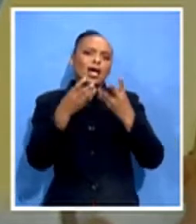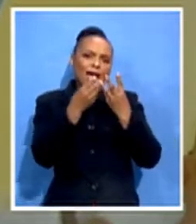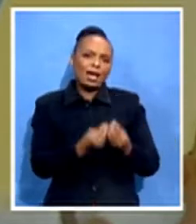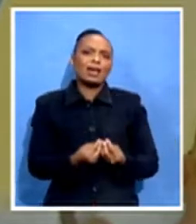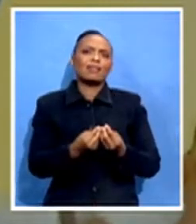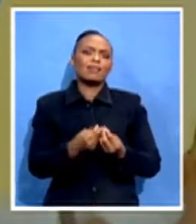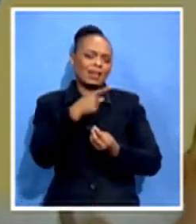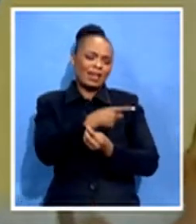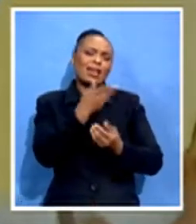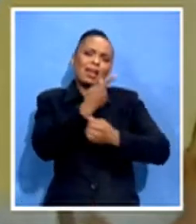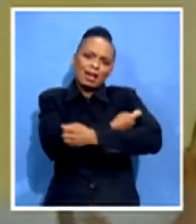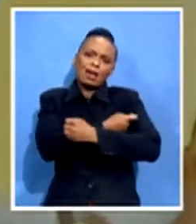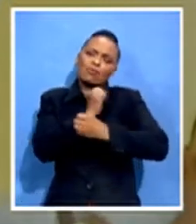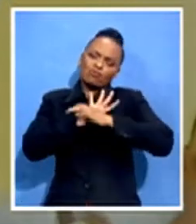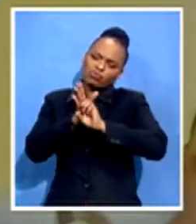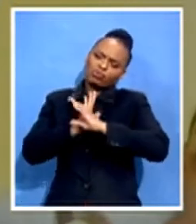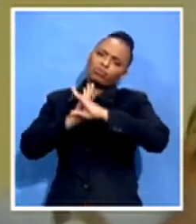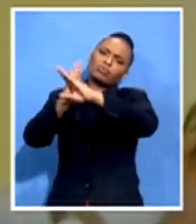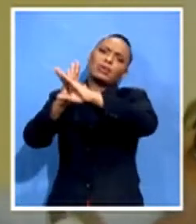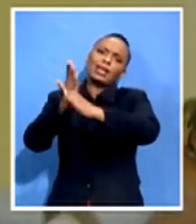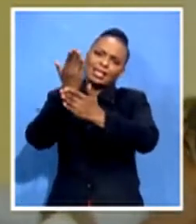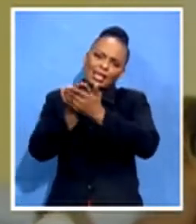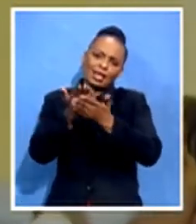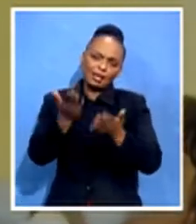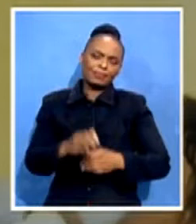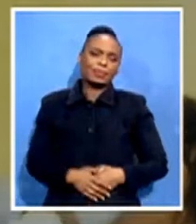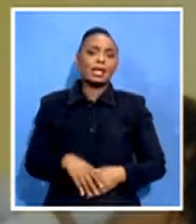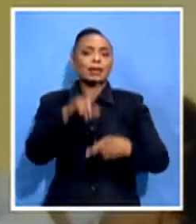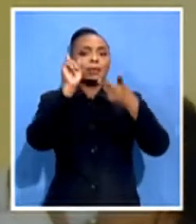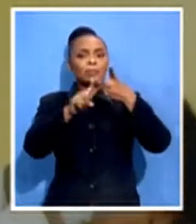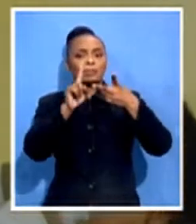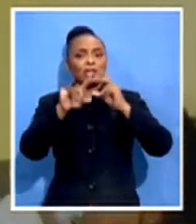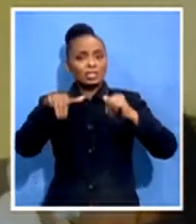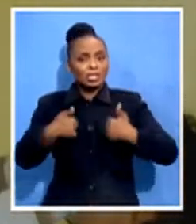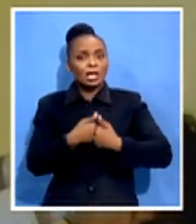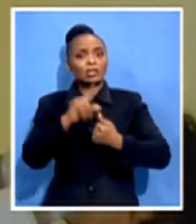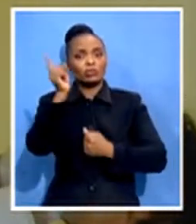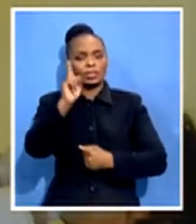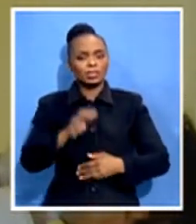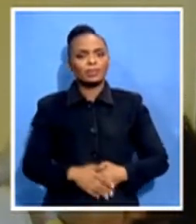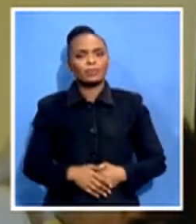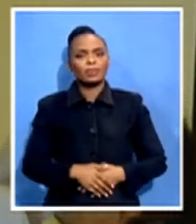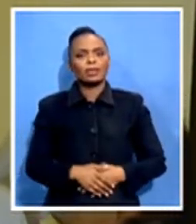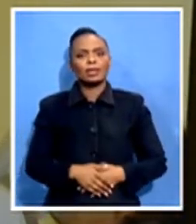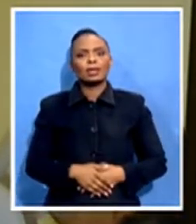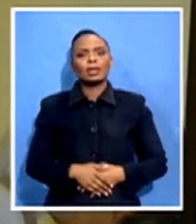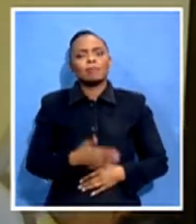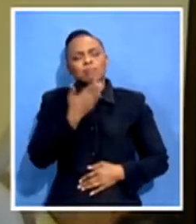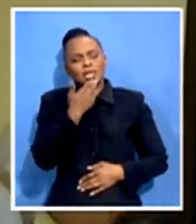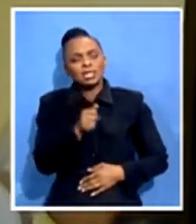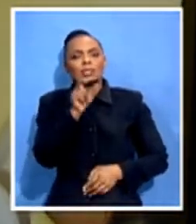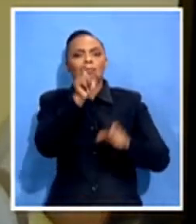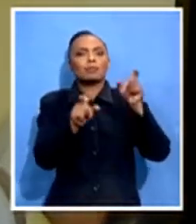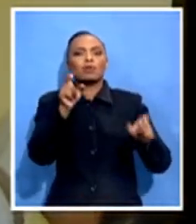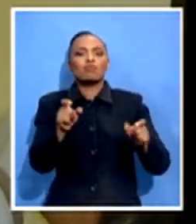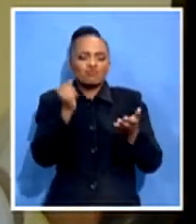The second challenge that we have is that we need people to pre-register for the vaccine. The phase one is